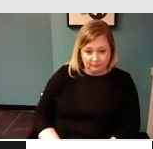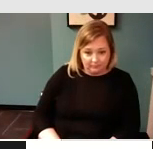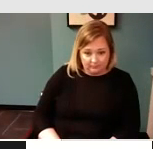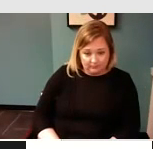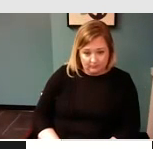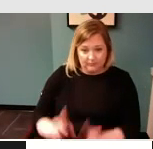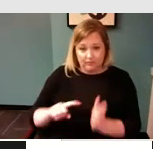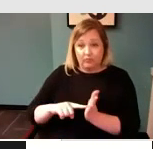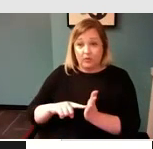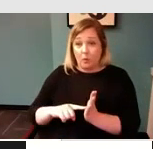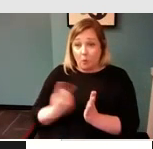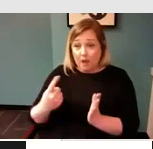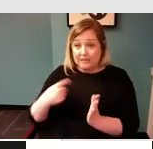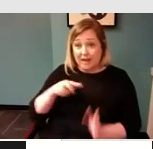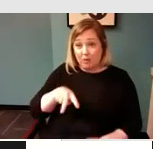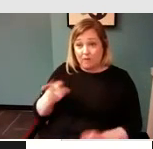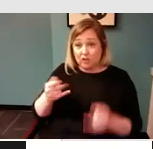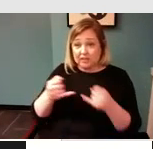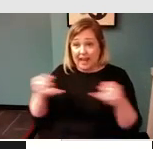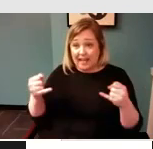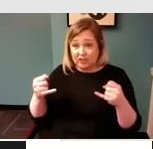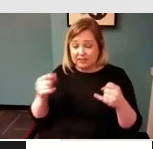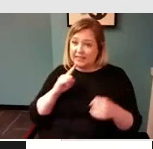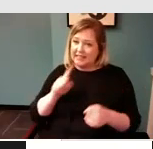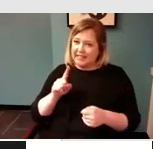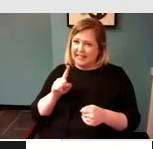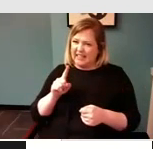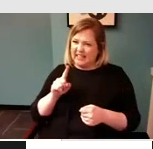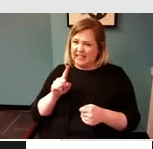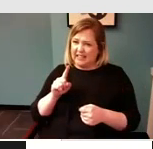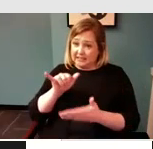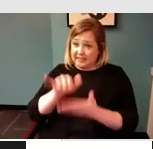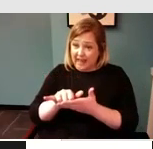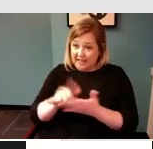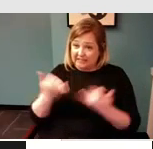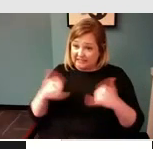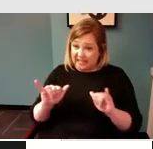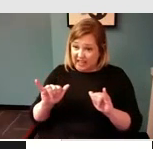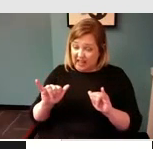reversed these edges, is this still a valid topological order?